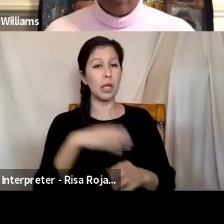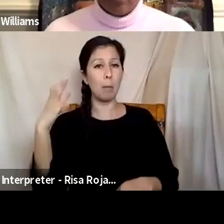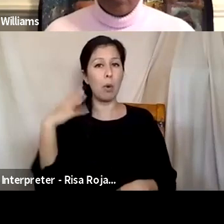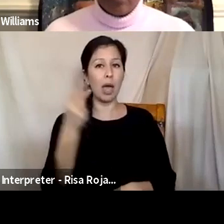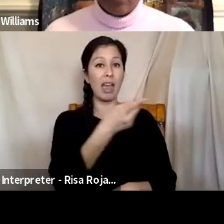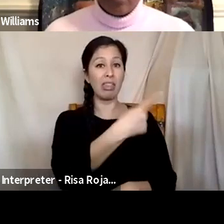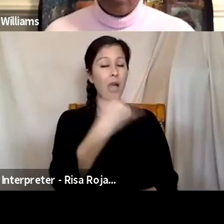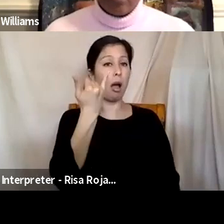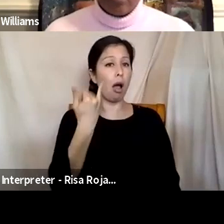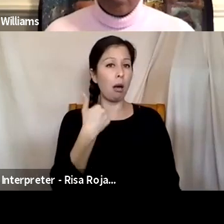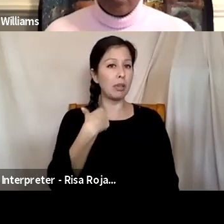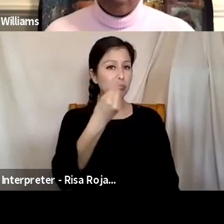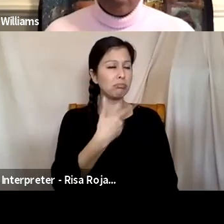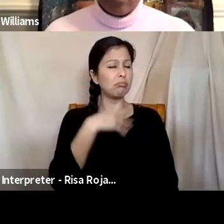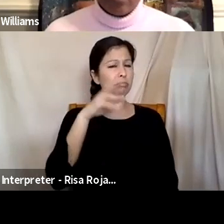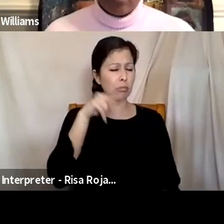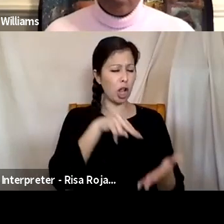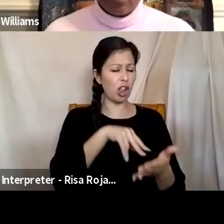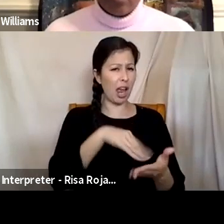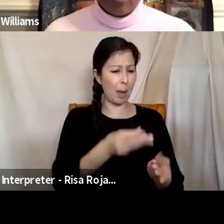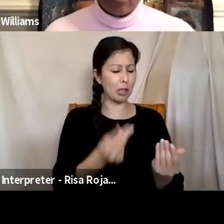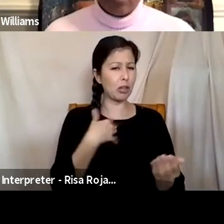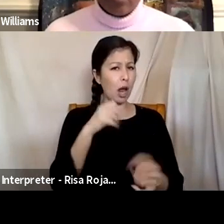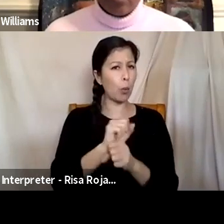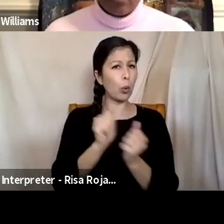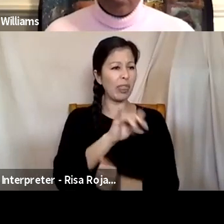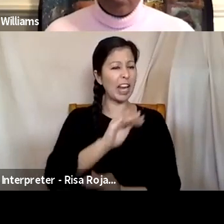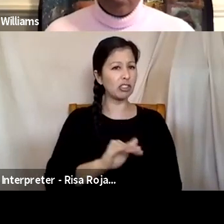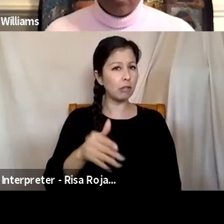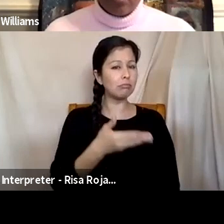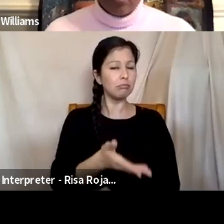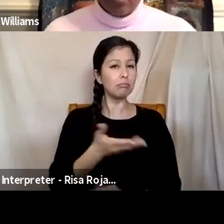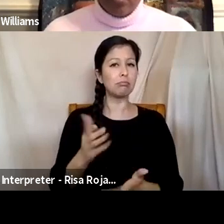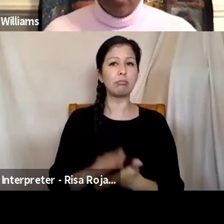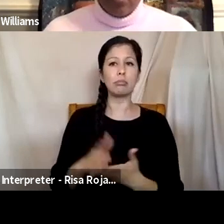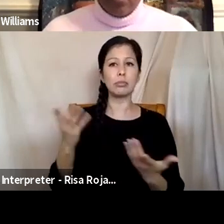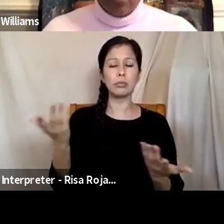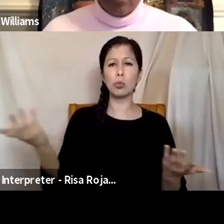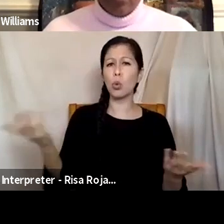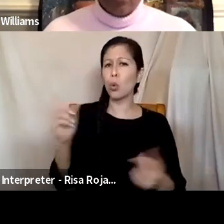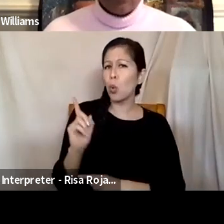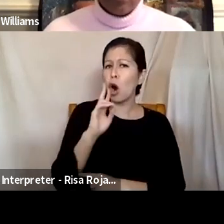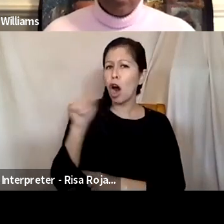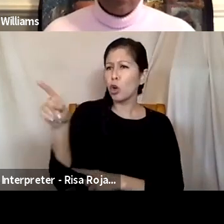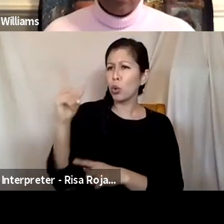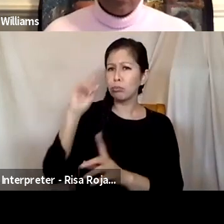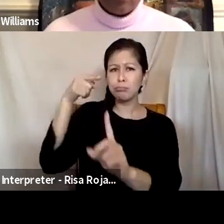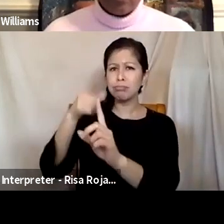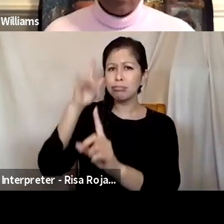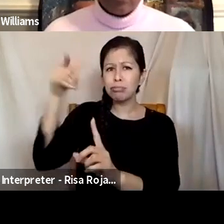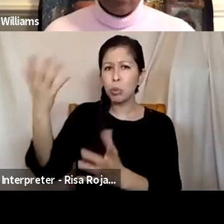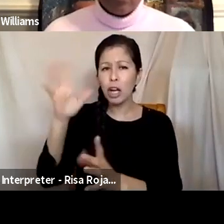they'll call sometimes and say, I'm looking at this material and I'm working with this child. Where are you going with this?